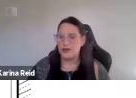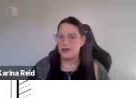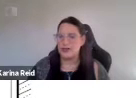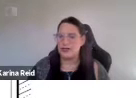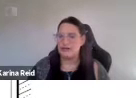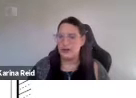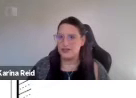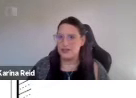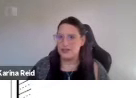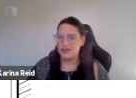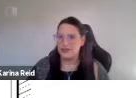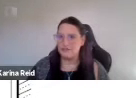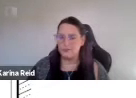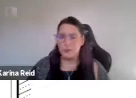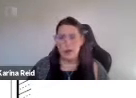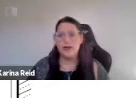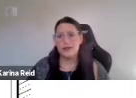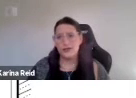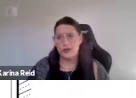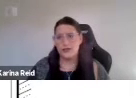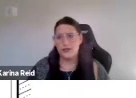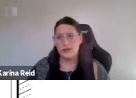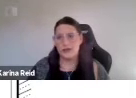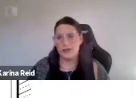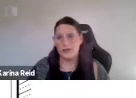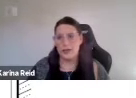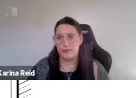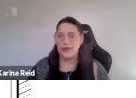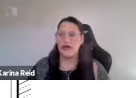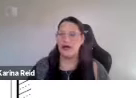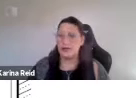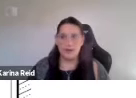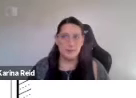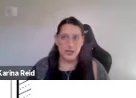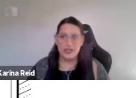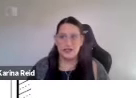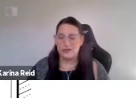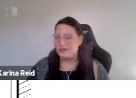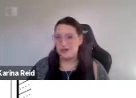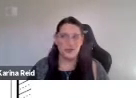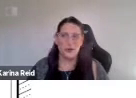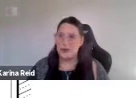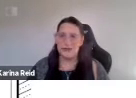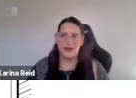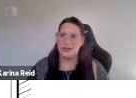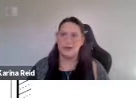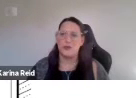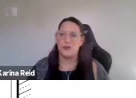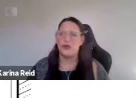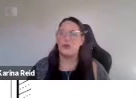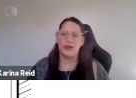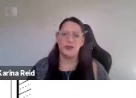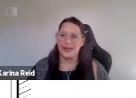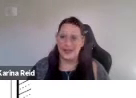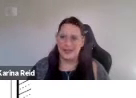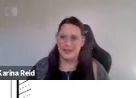the coalition as a freshman applicant, but you can also use the Common App. That may change in the future, but we would let people